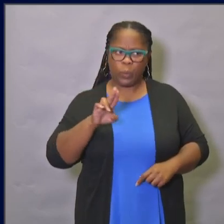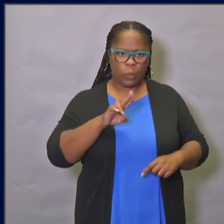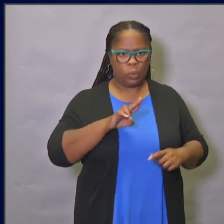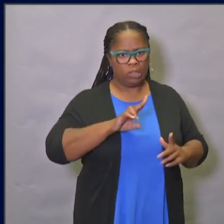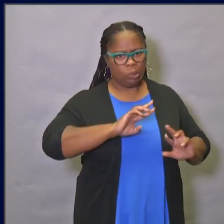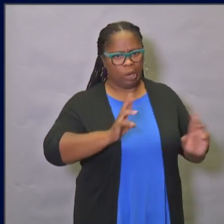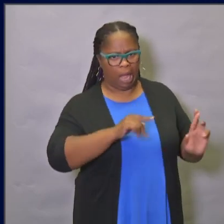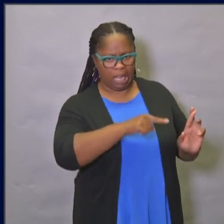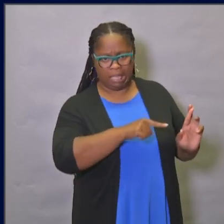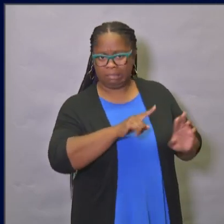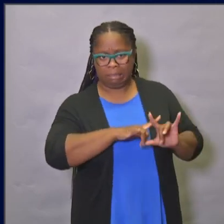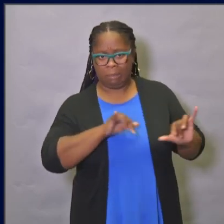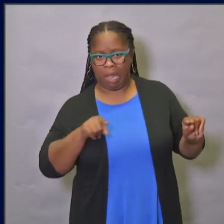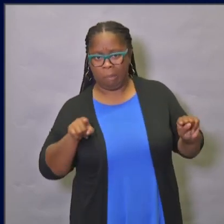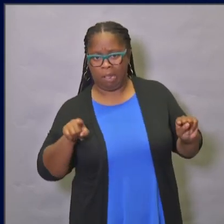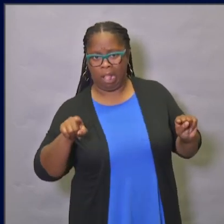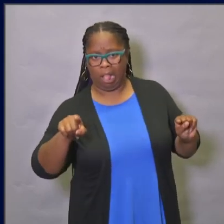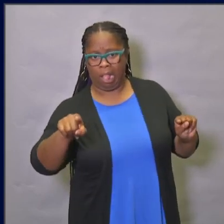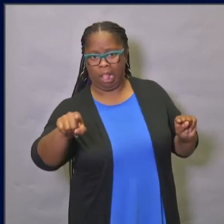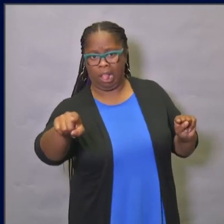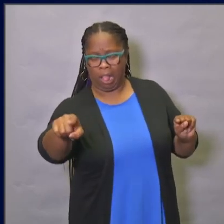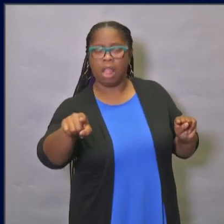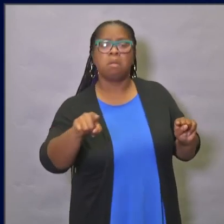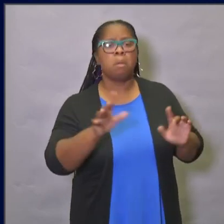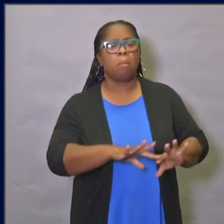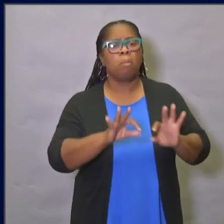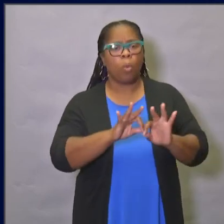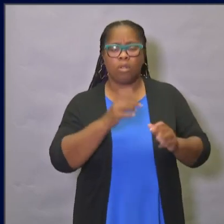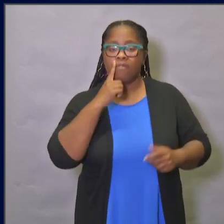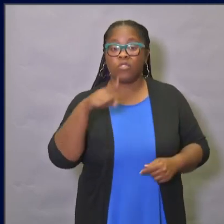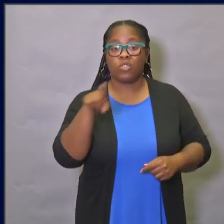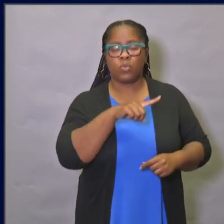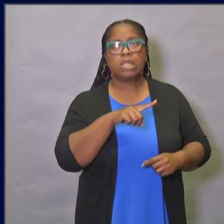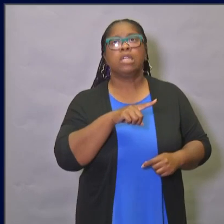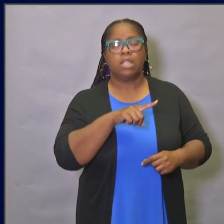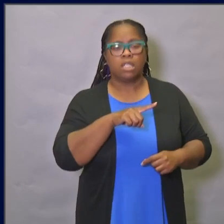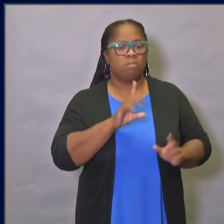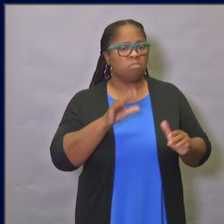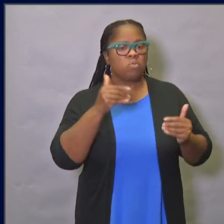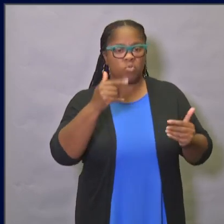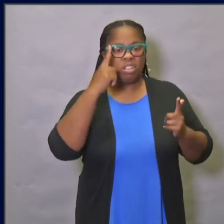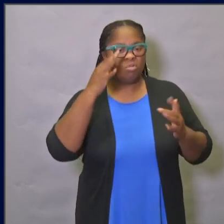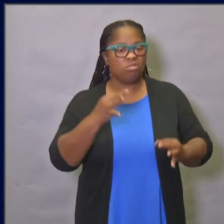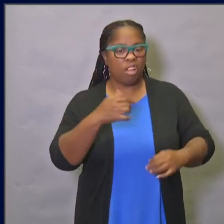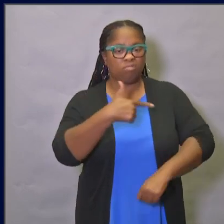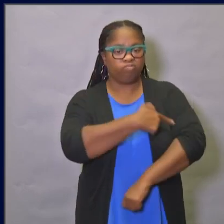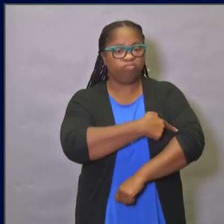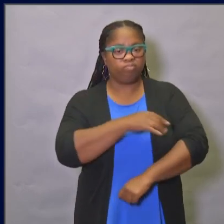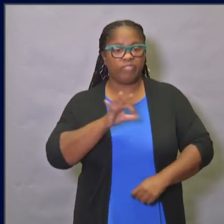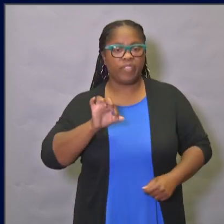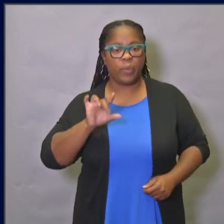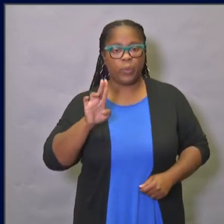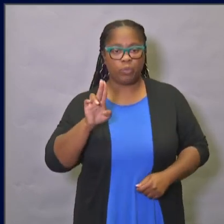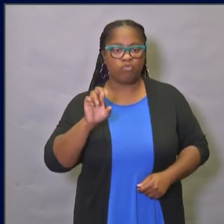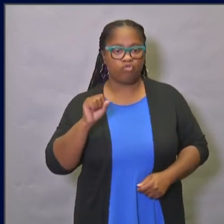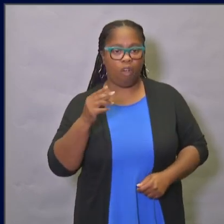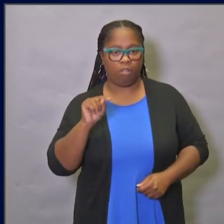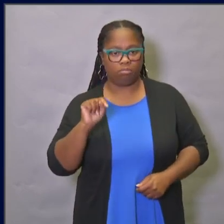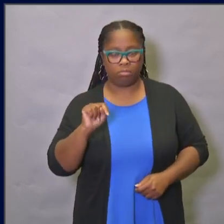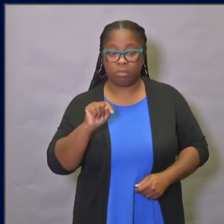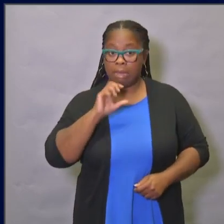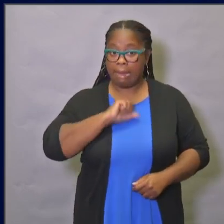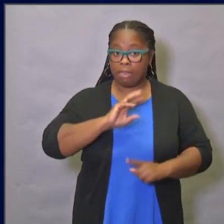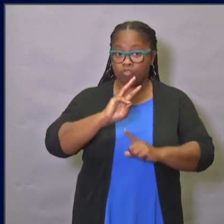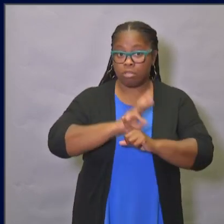has never been more important for everyone to consider getting their flu immunization. Everyone 6 months and older should